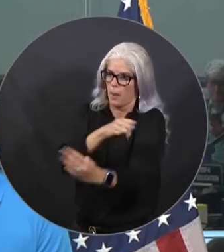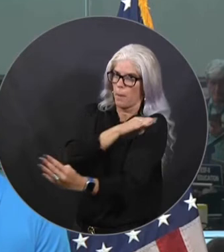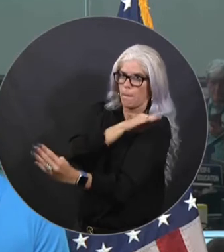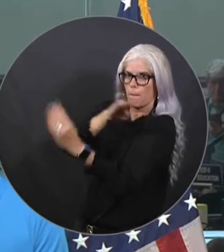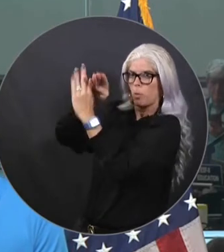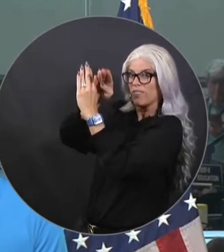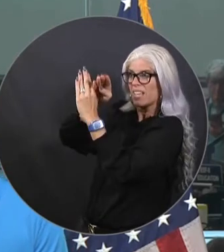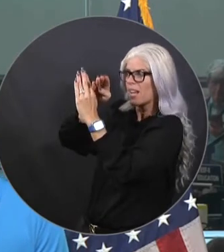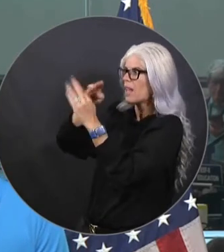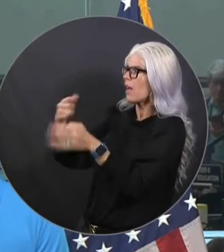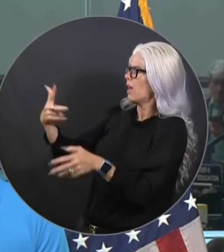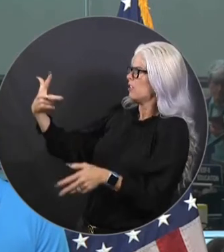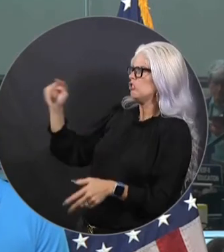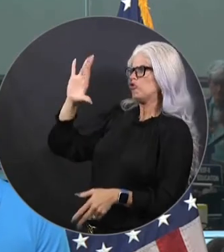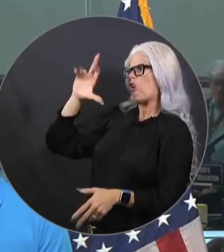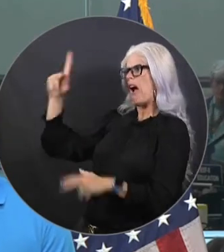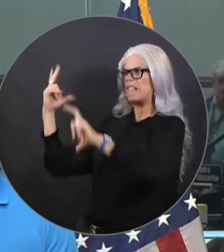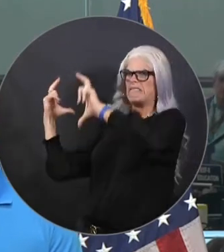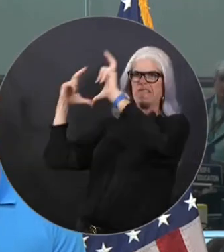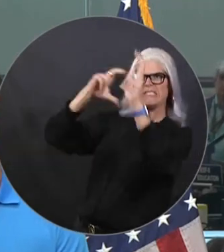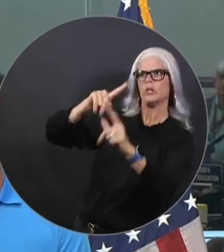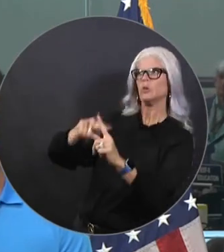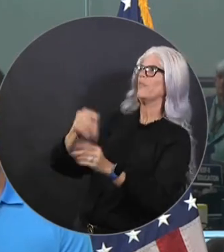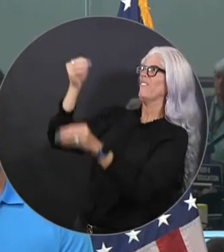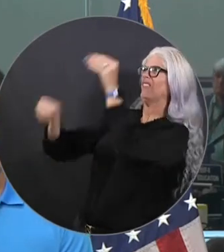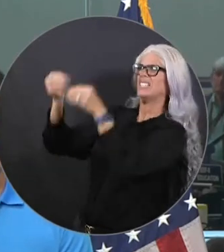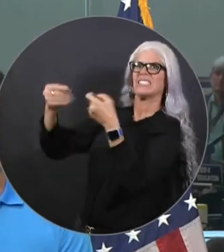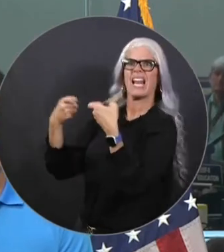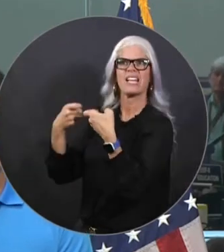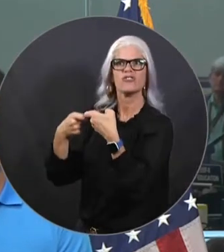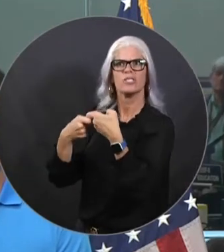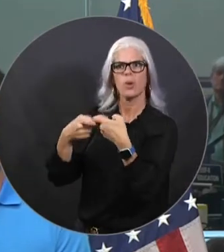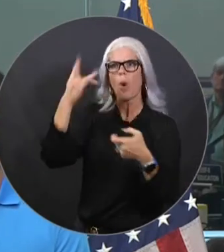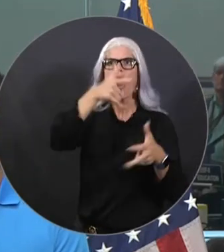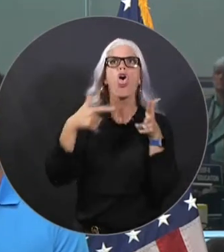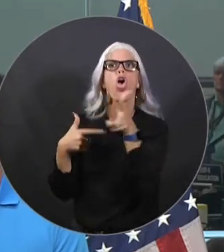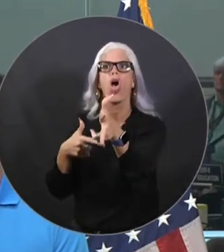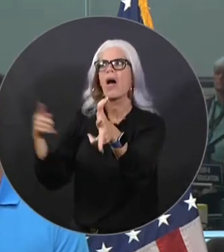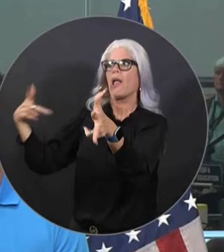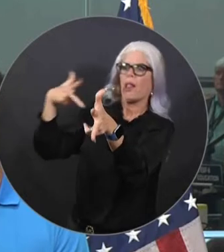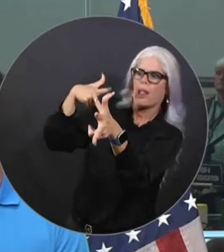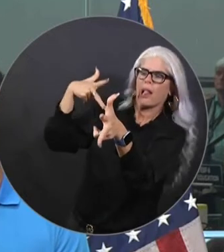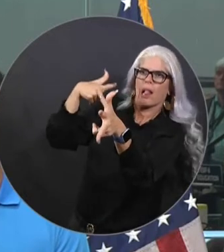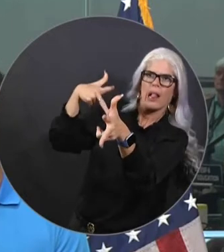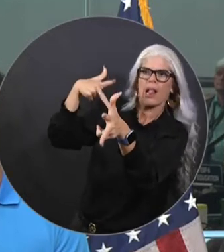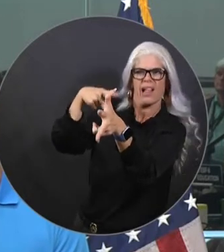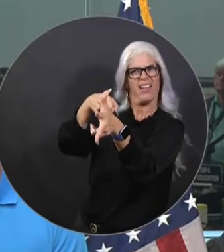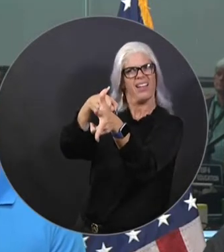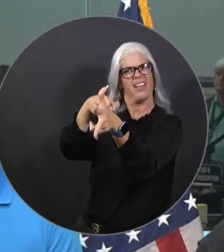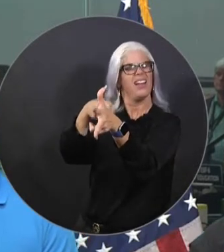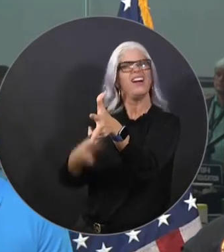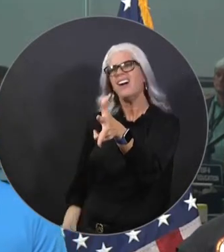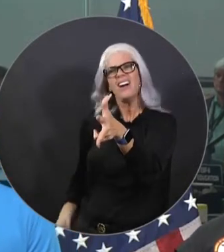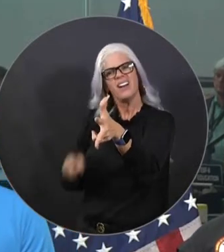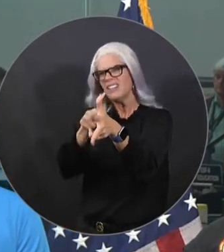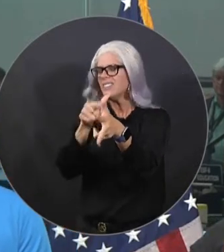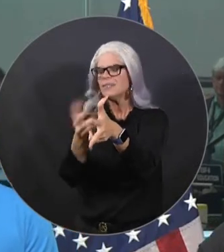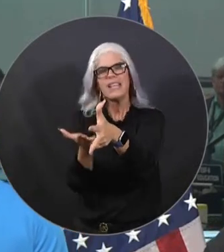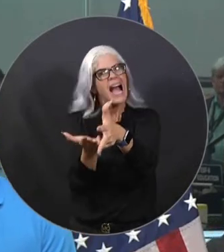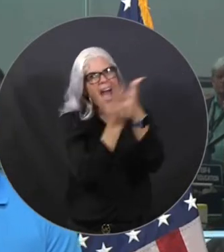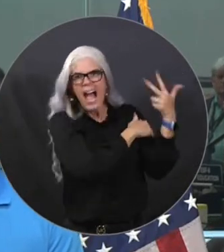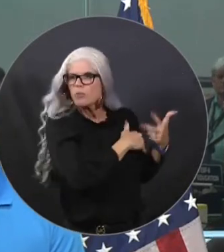working. It's preventing a search and rescue crew from getting in there and working. Please stay outside these areas so that we can get in